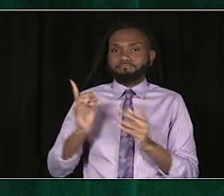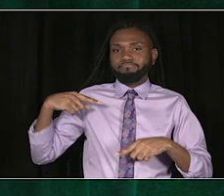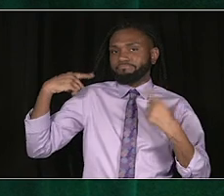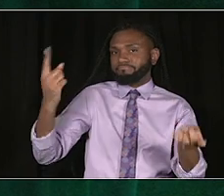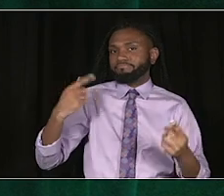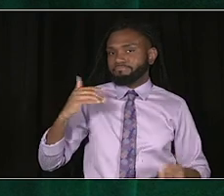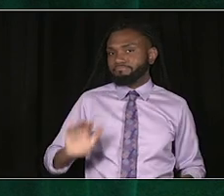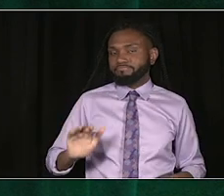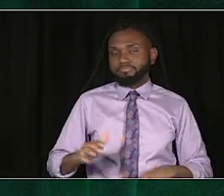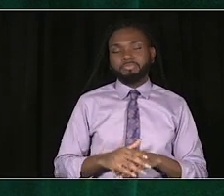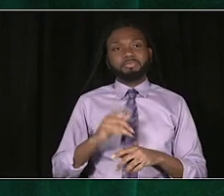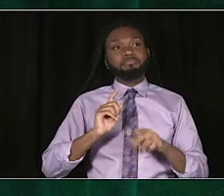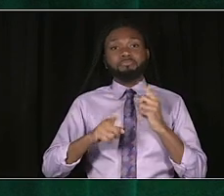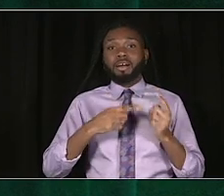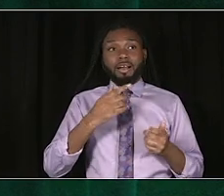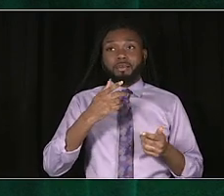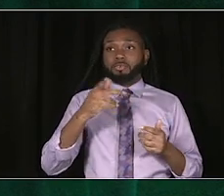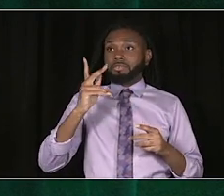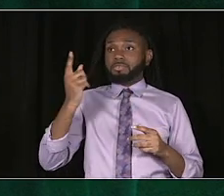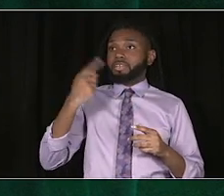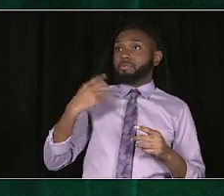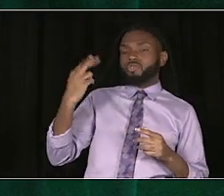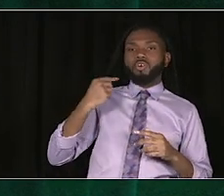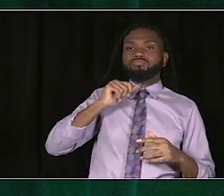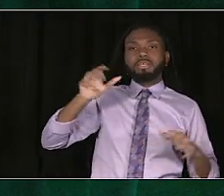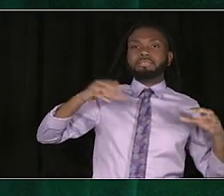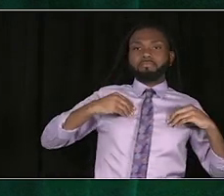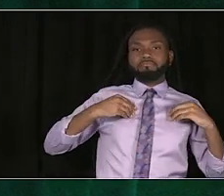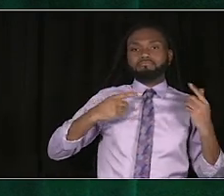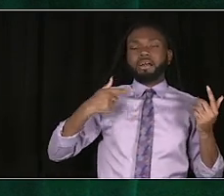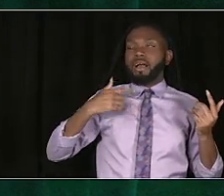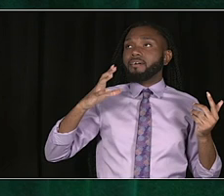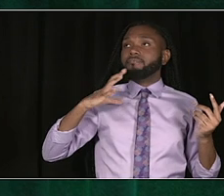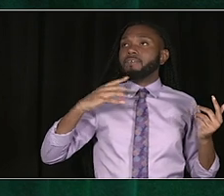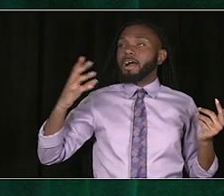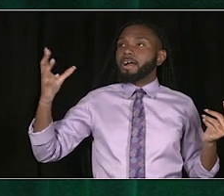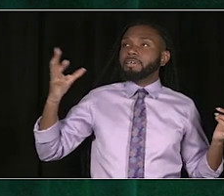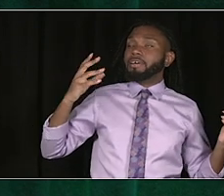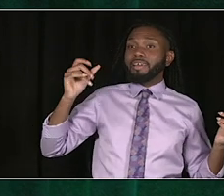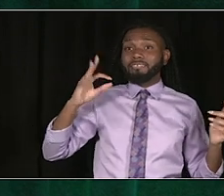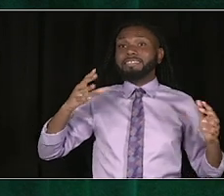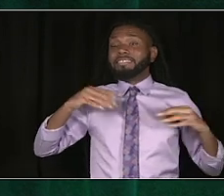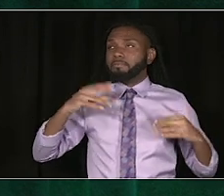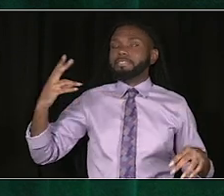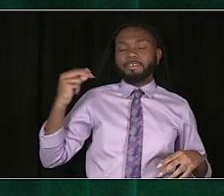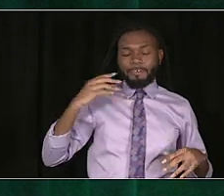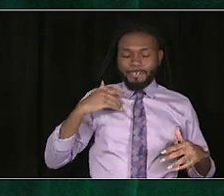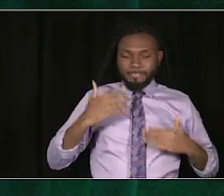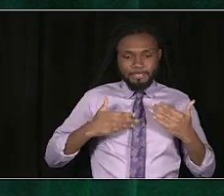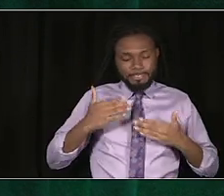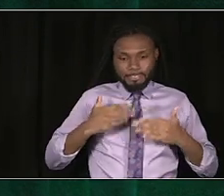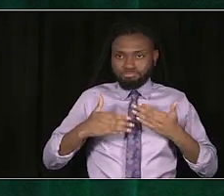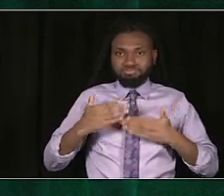girl. So I was the one where you weren't going to tell me no. And if you told me no, I would take it. I'd feel sorry for a little bit, but I would get right back up, work my butt